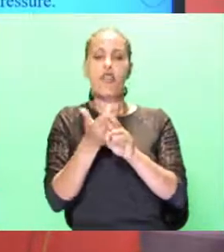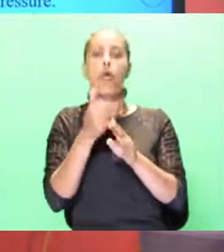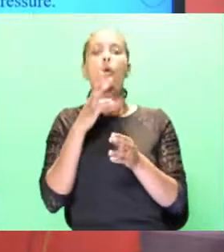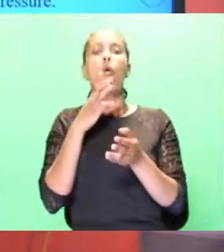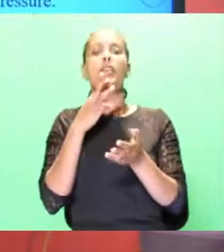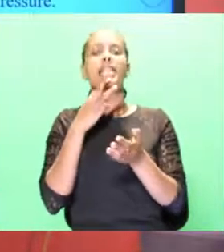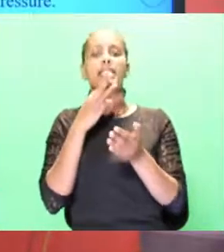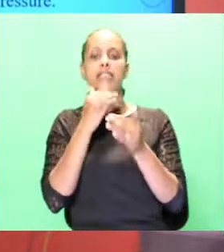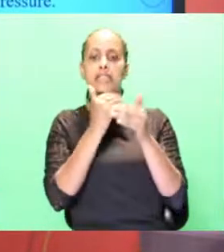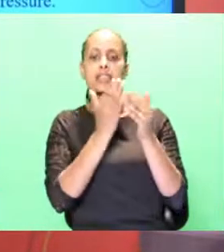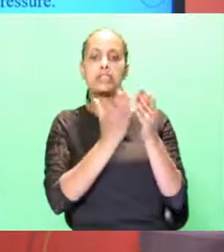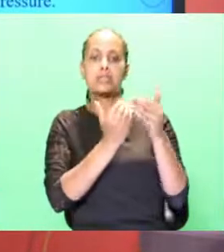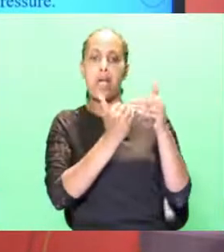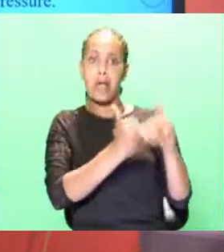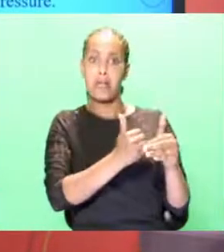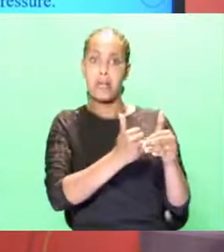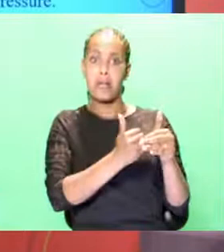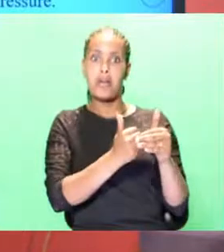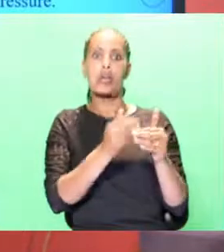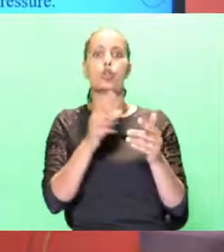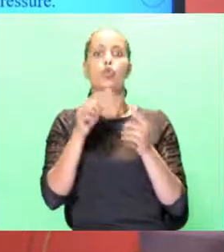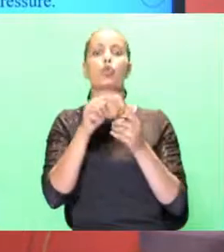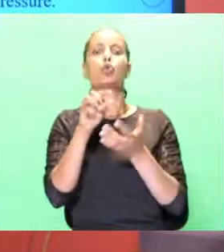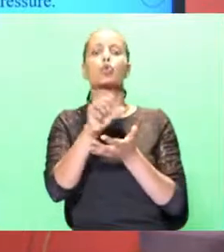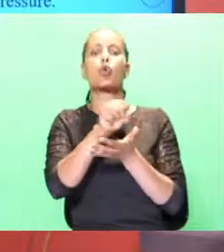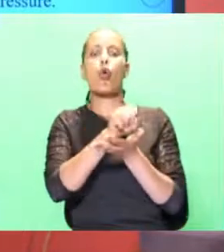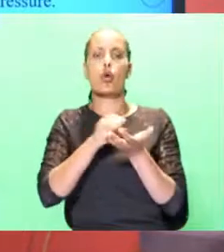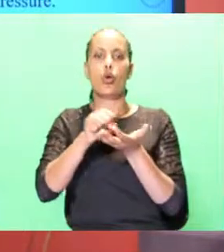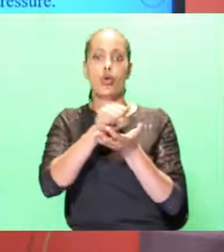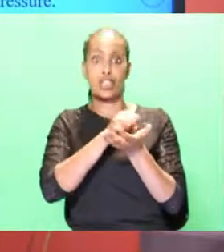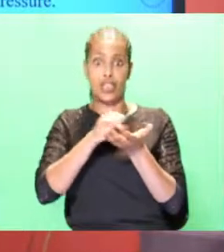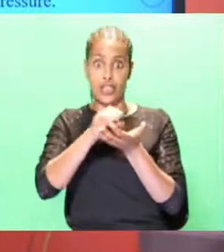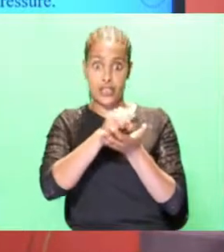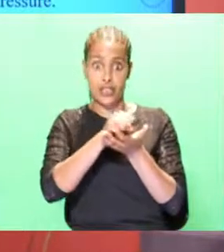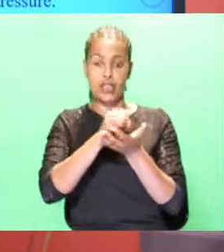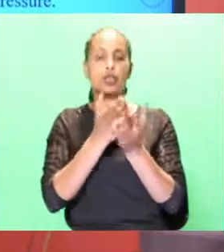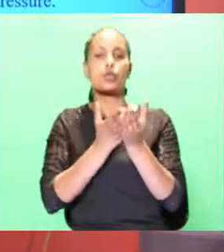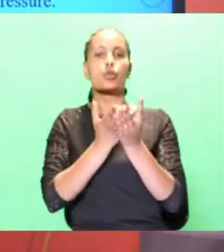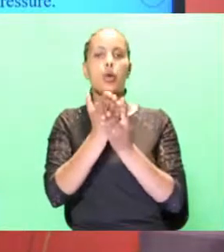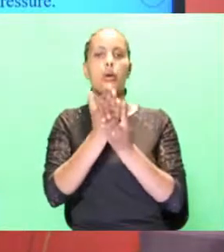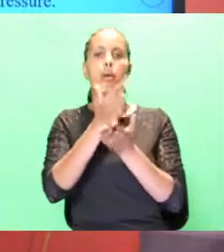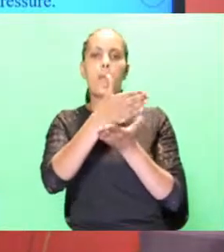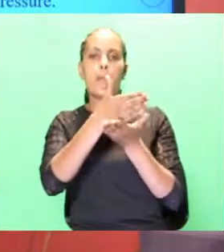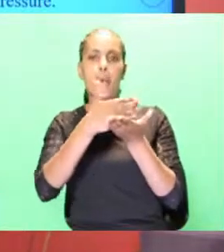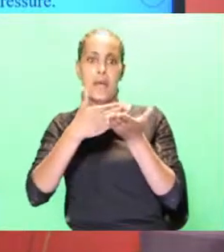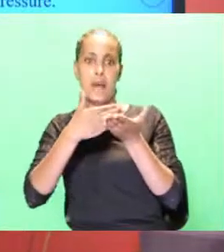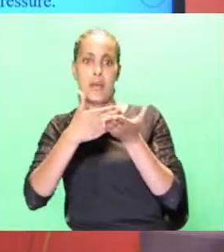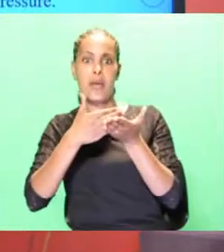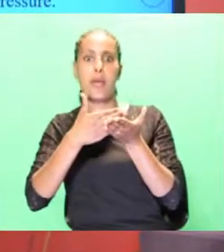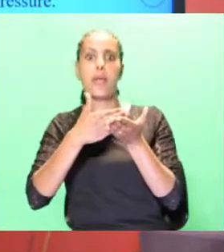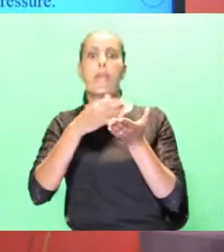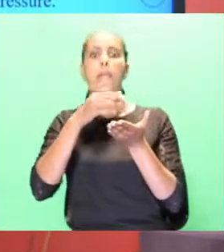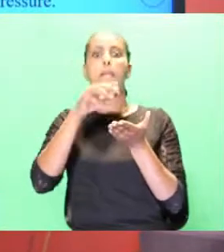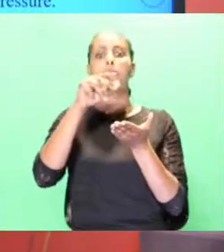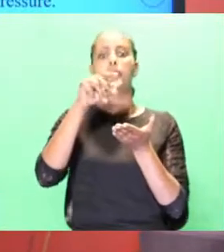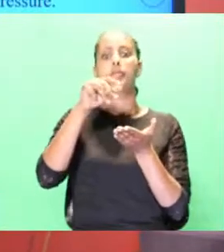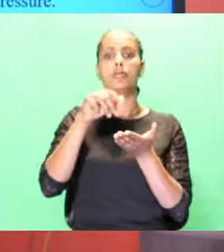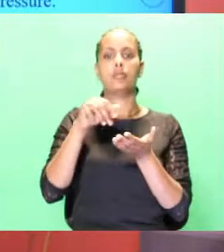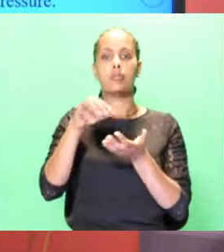water side into solution side through a semi-permeable membrane.